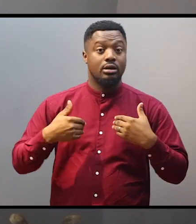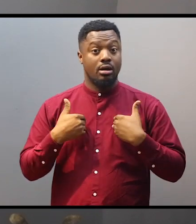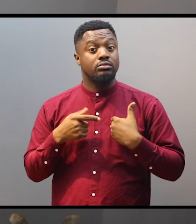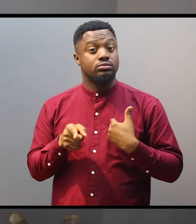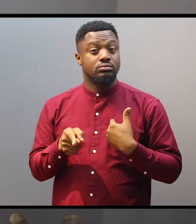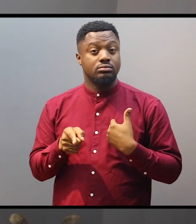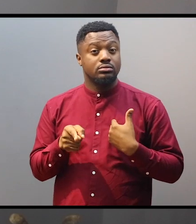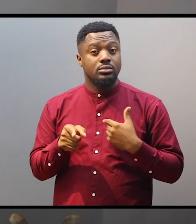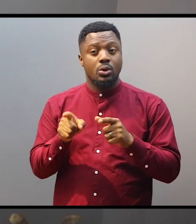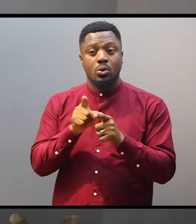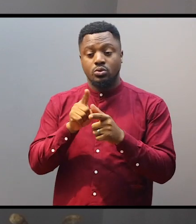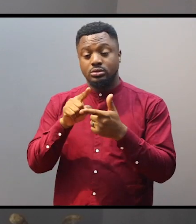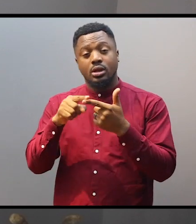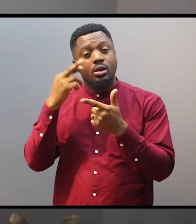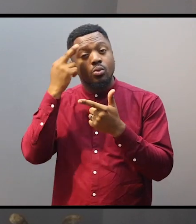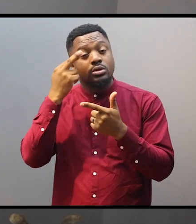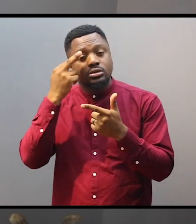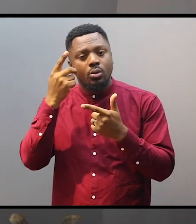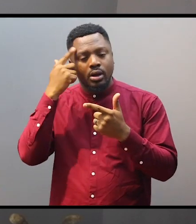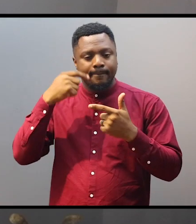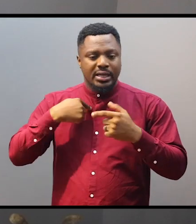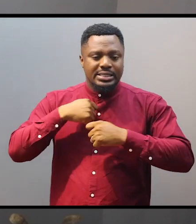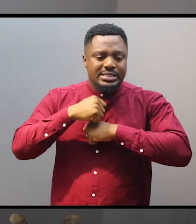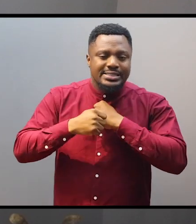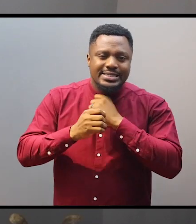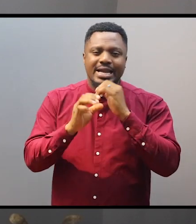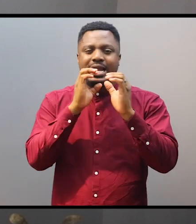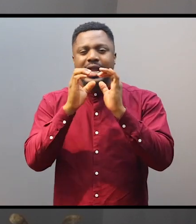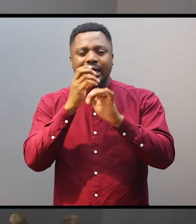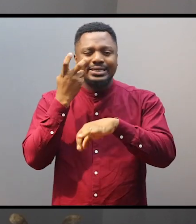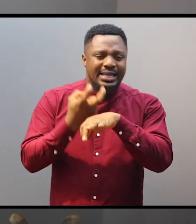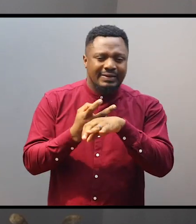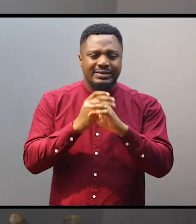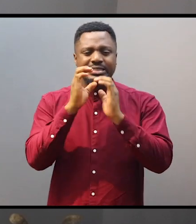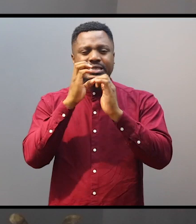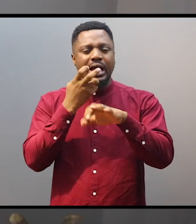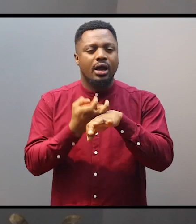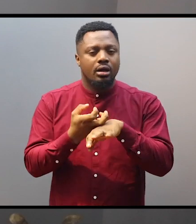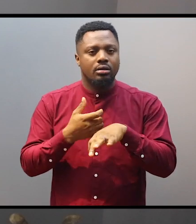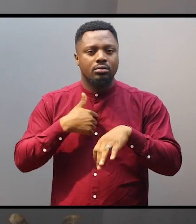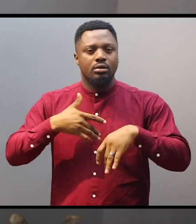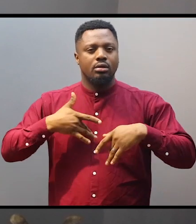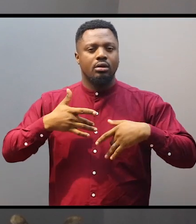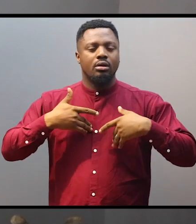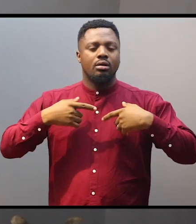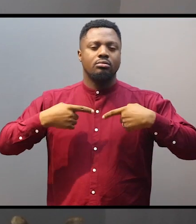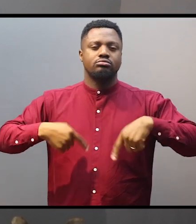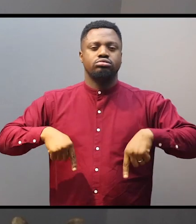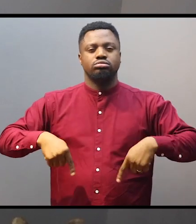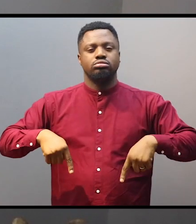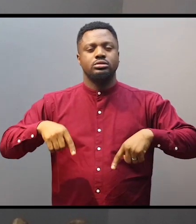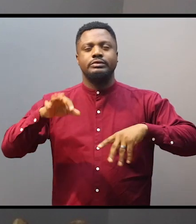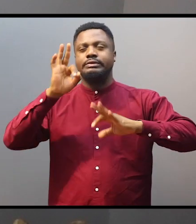conditions. And the reason for this is that as they are struggling to communicate and interact with the world around them, they may become